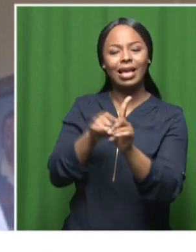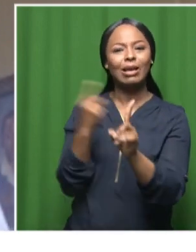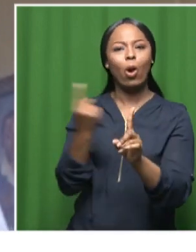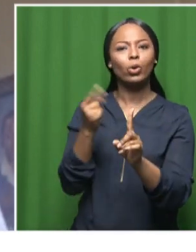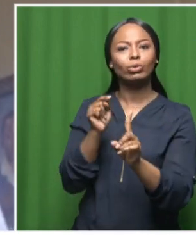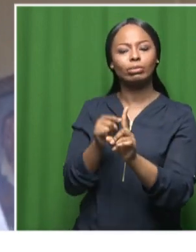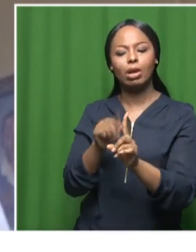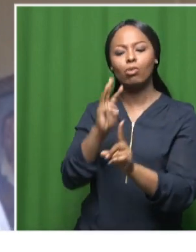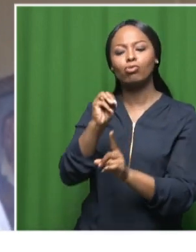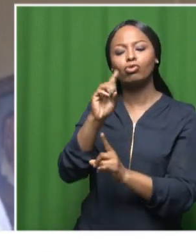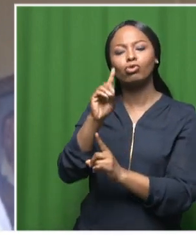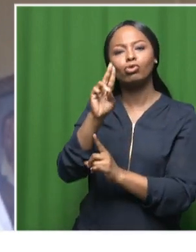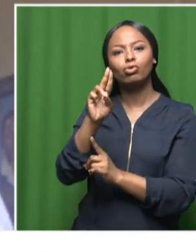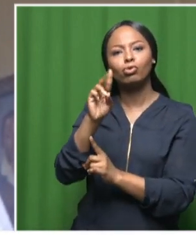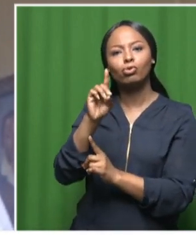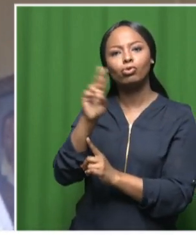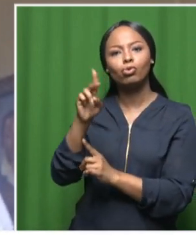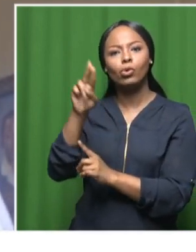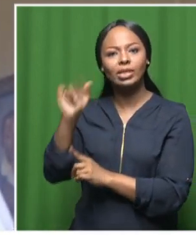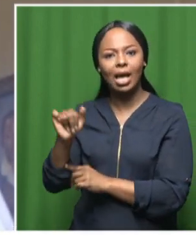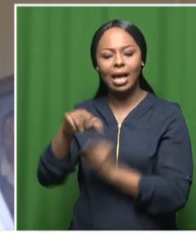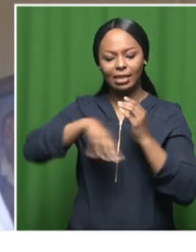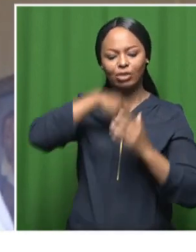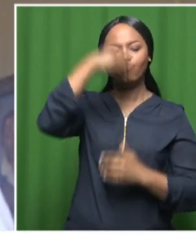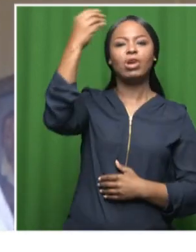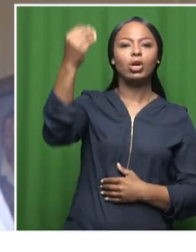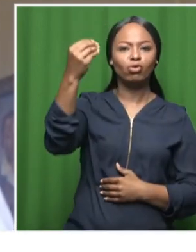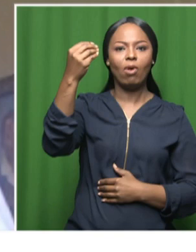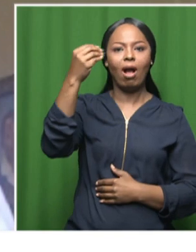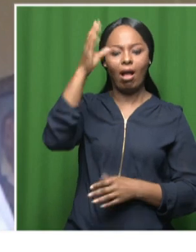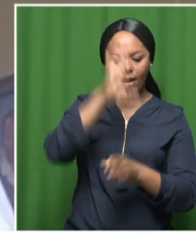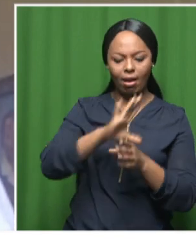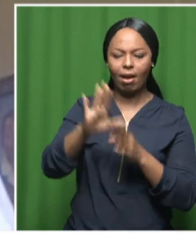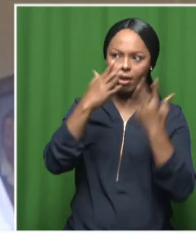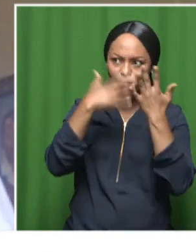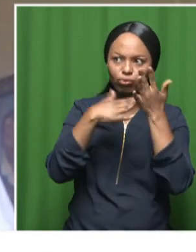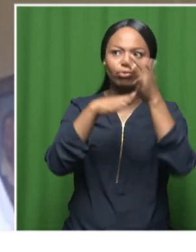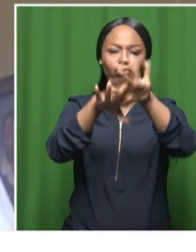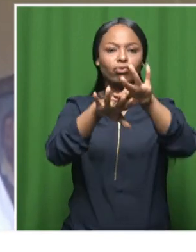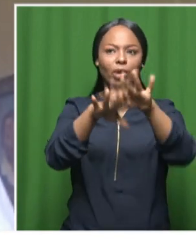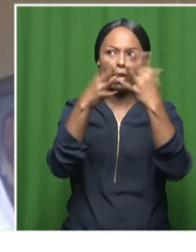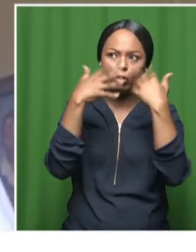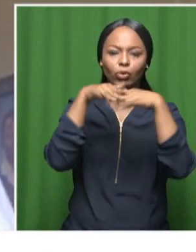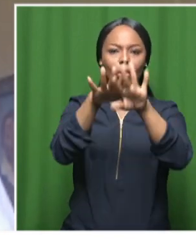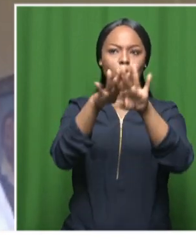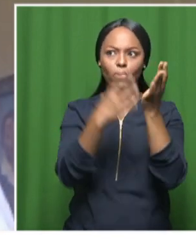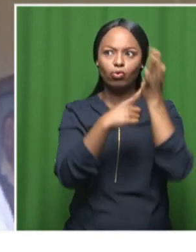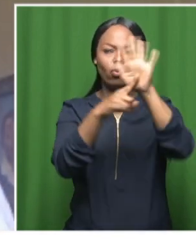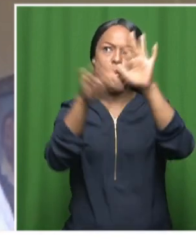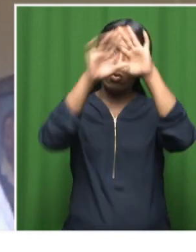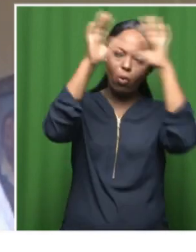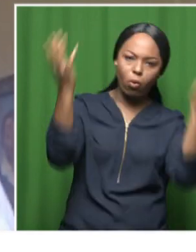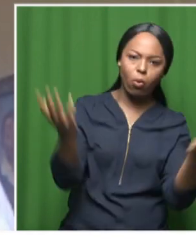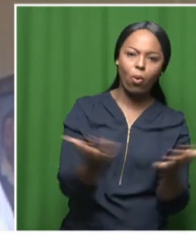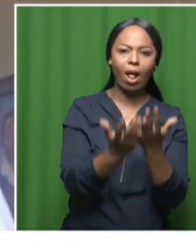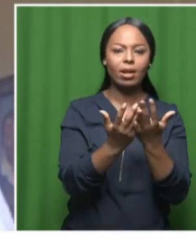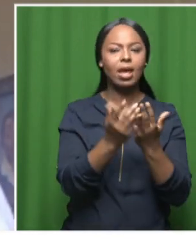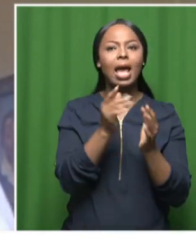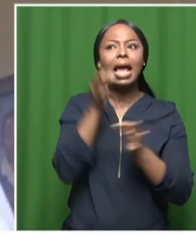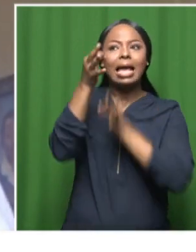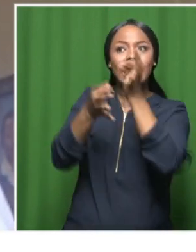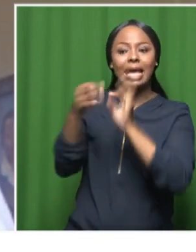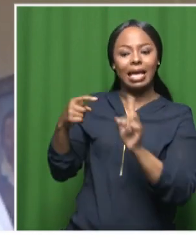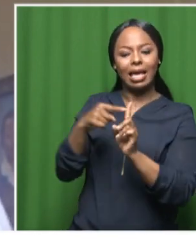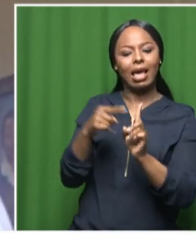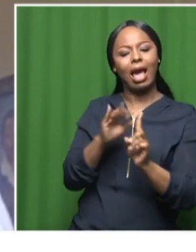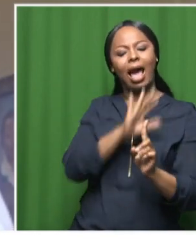taking his spiritual mantra to the world, where he deeply discusses how Africans relate to music and